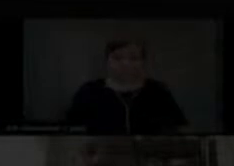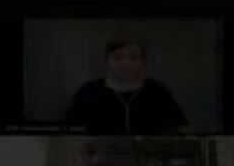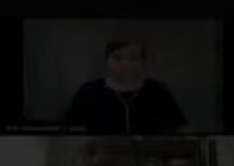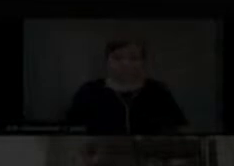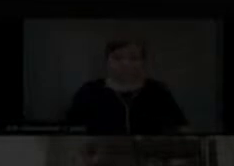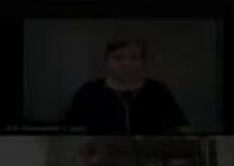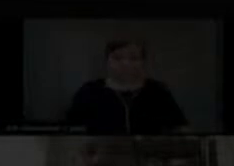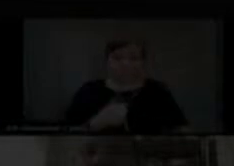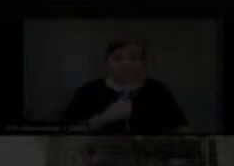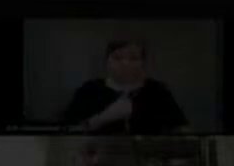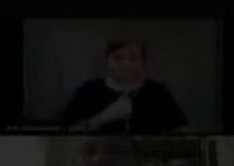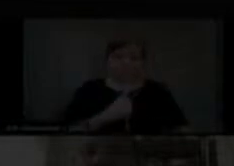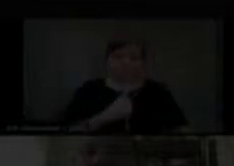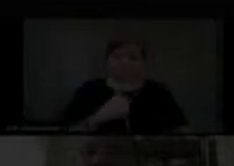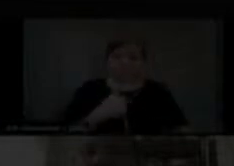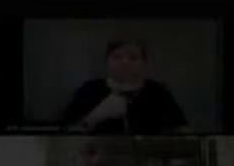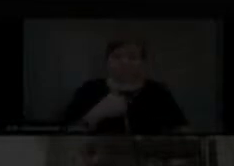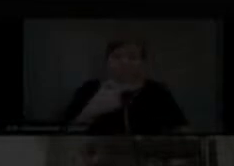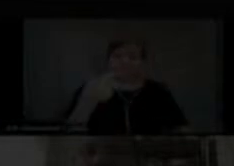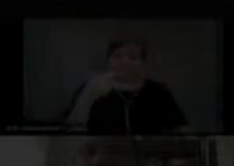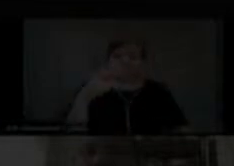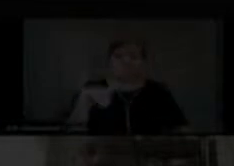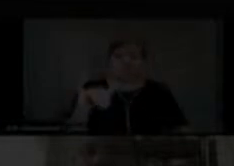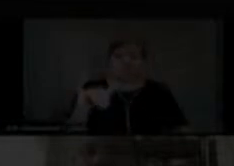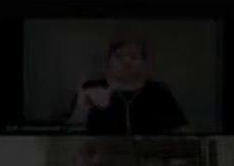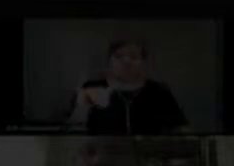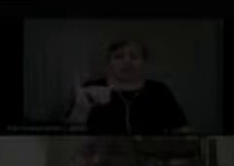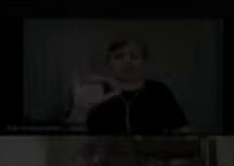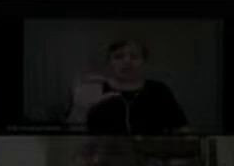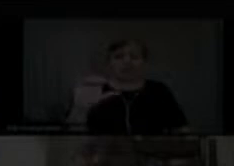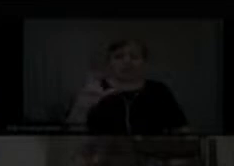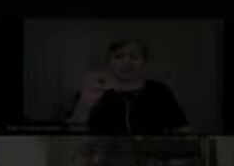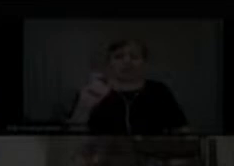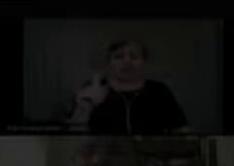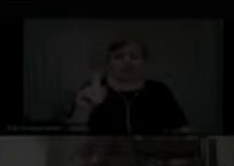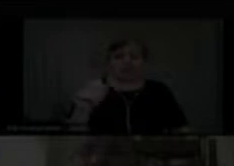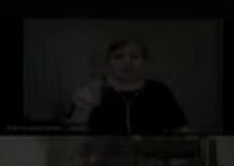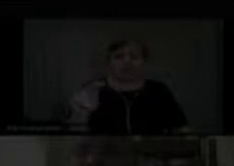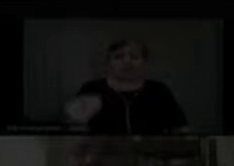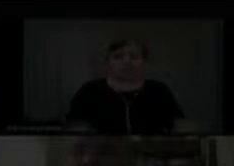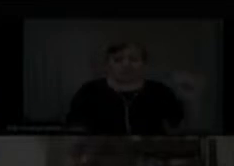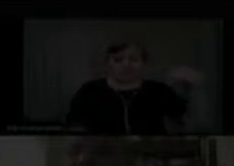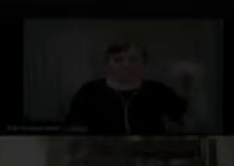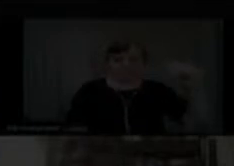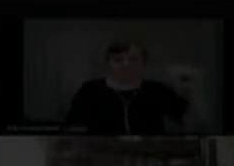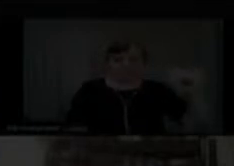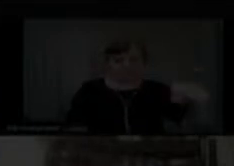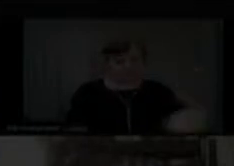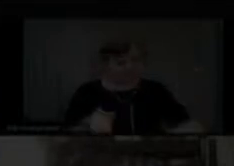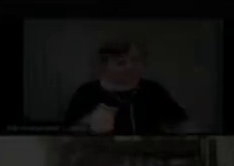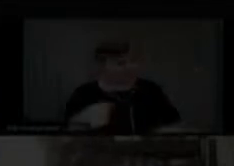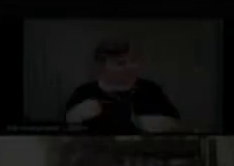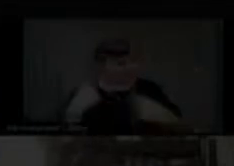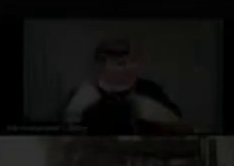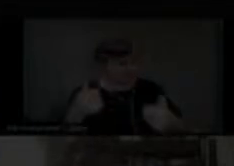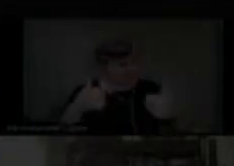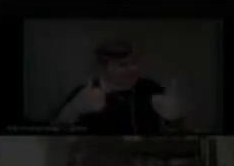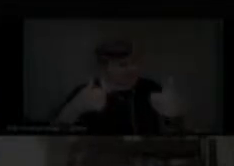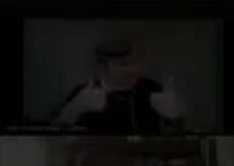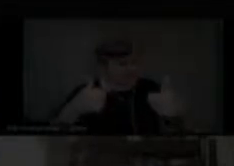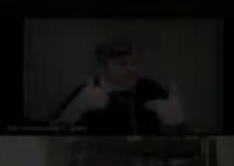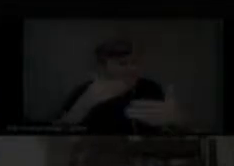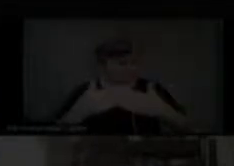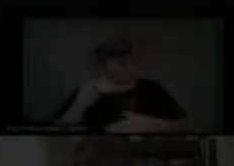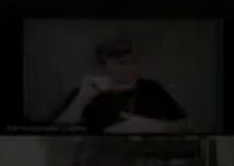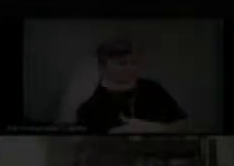And myself, here. What do you think? I have a future? Oh, yes. Do we